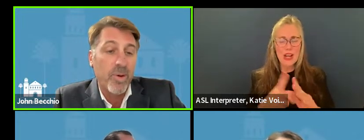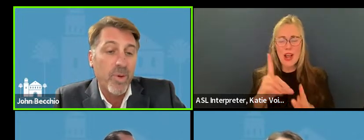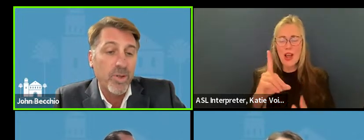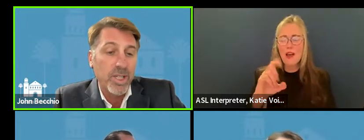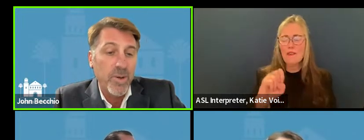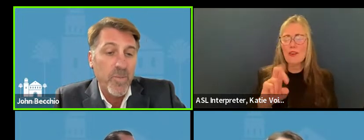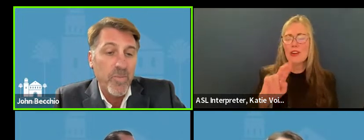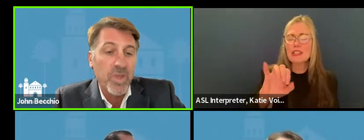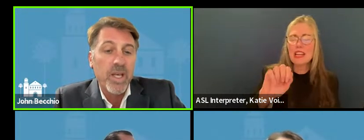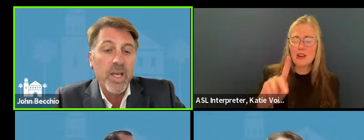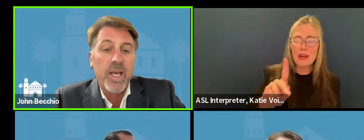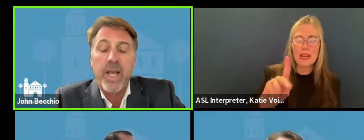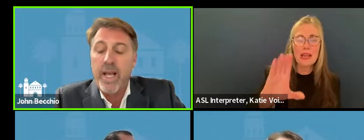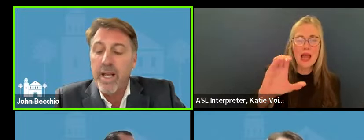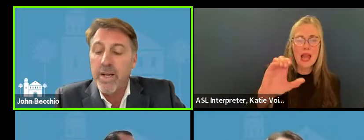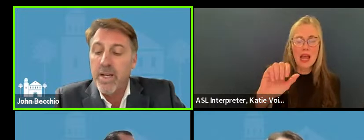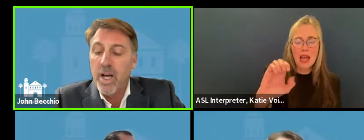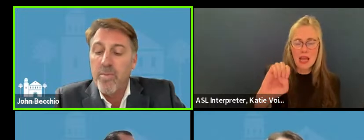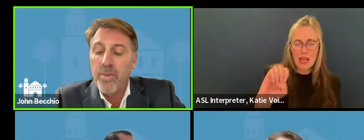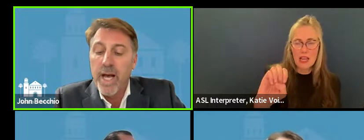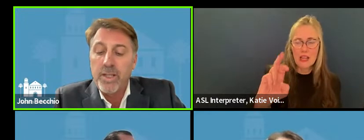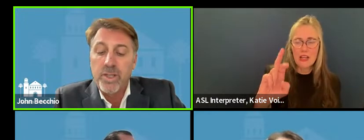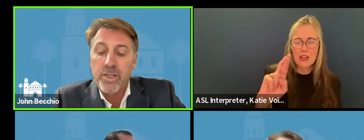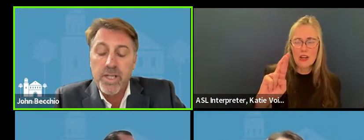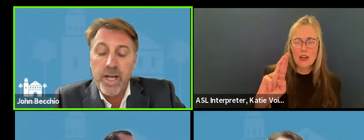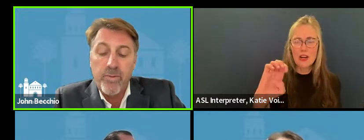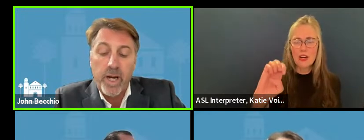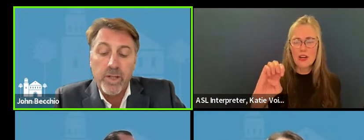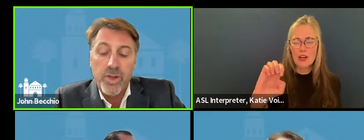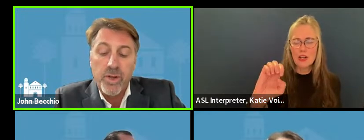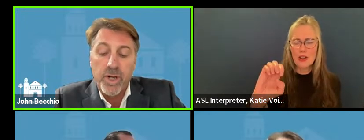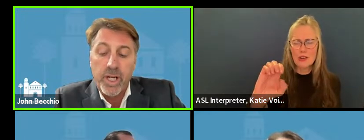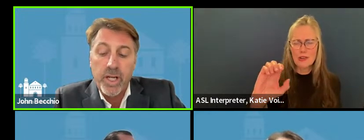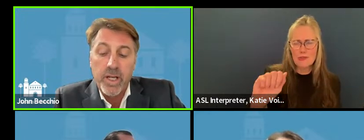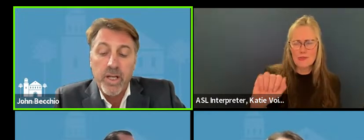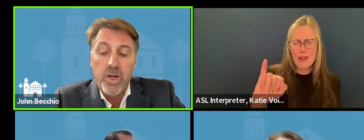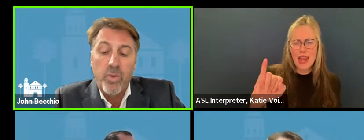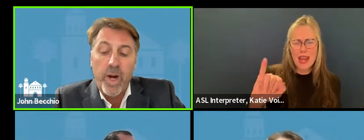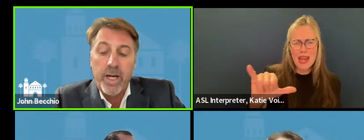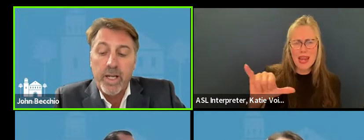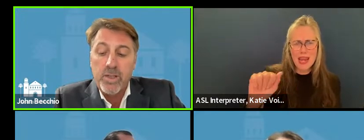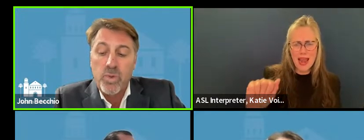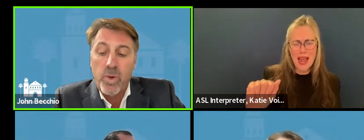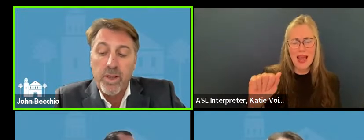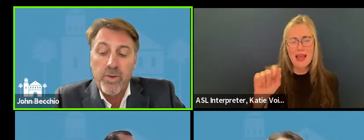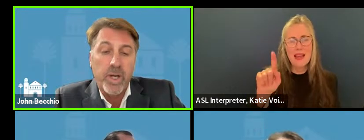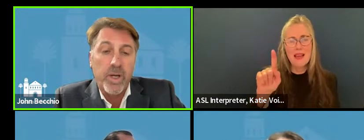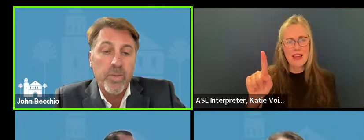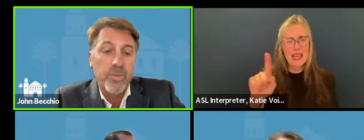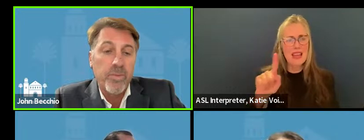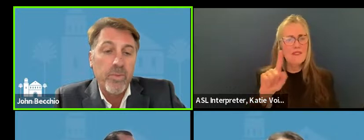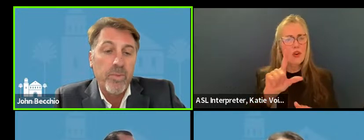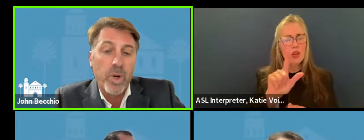Correa's promotion. And that should state range 30, rate is